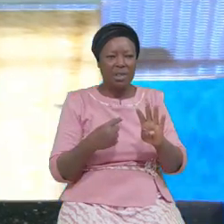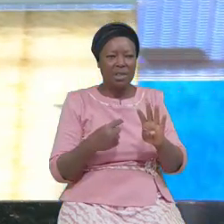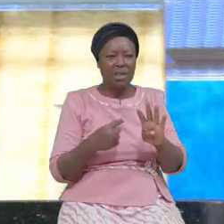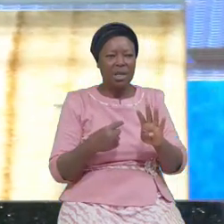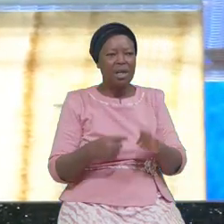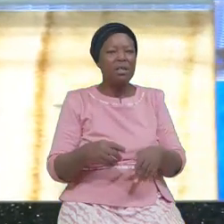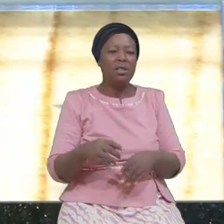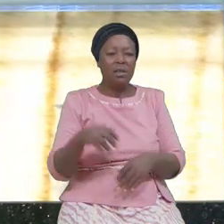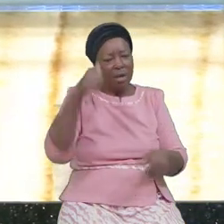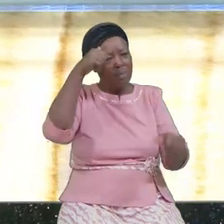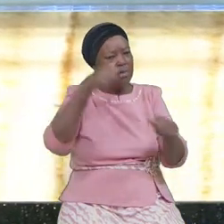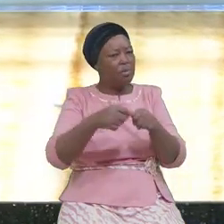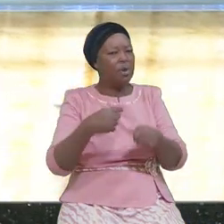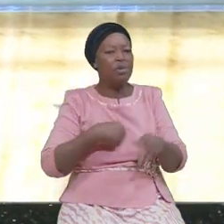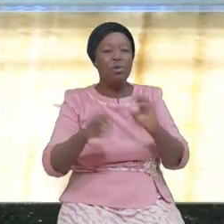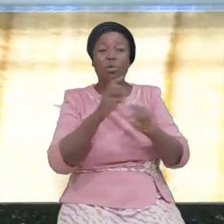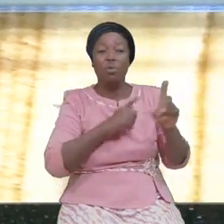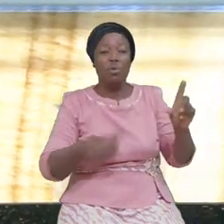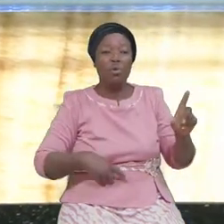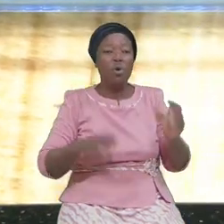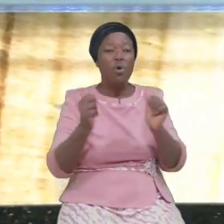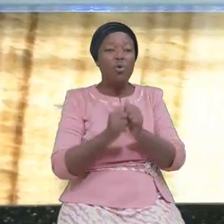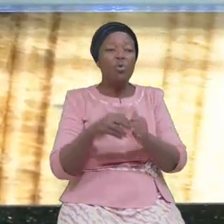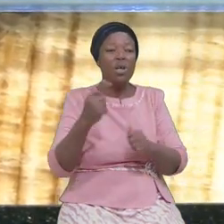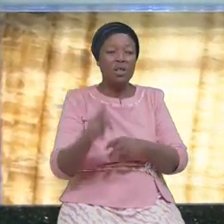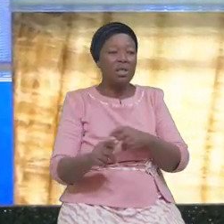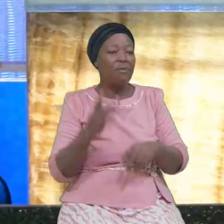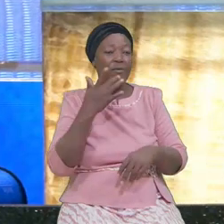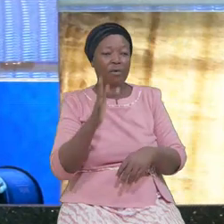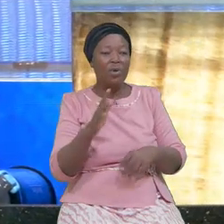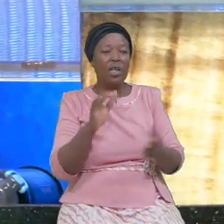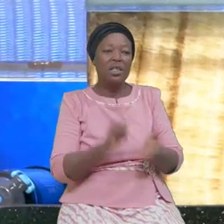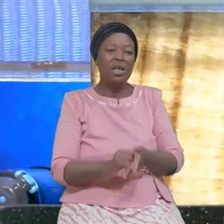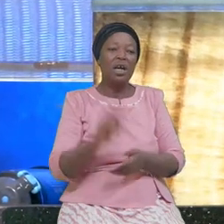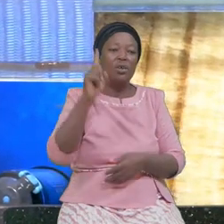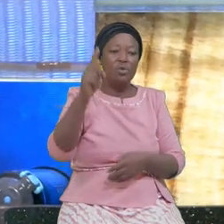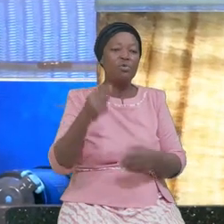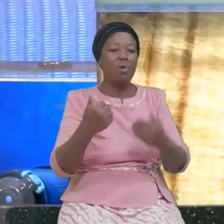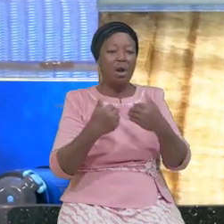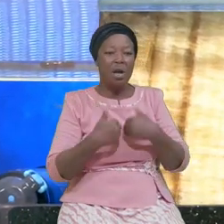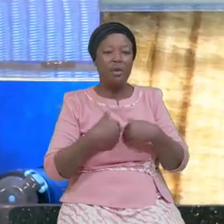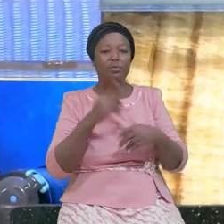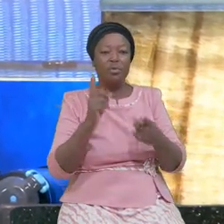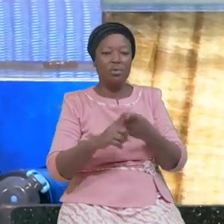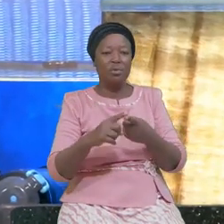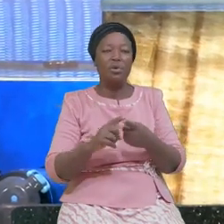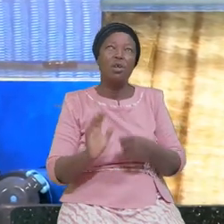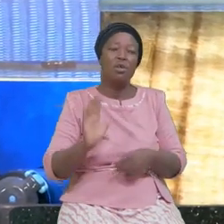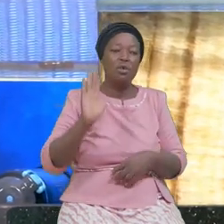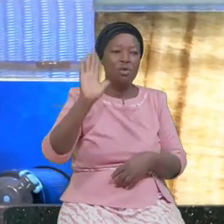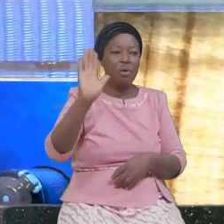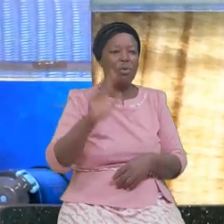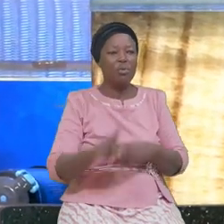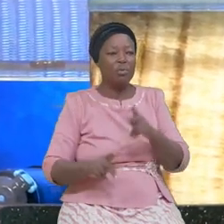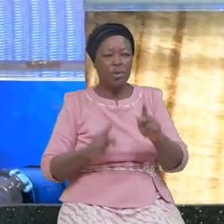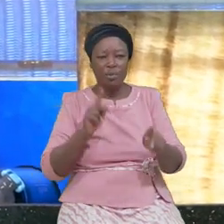remember me, O Lord, with the favor that thou bearest unto thy